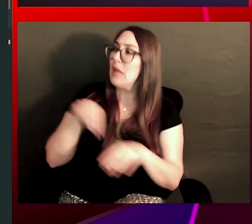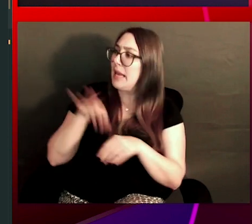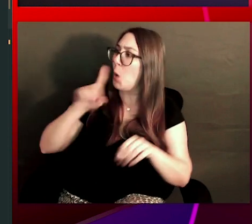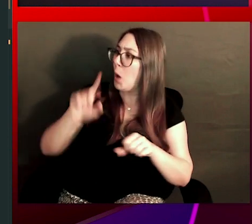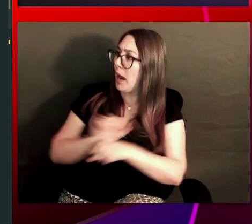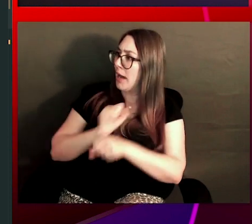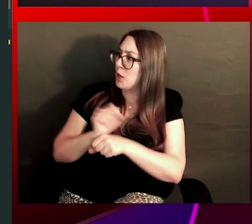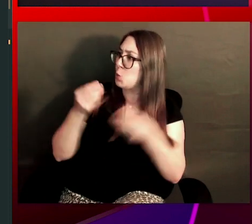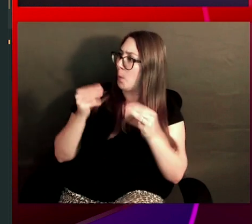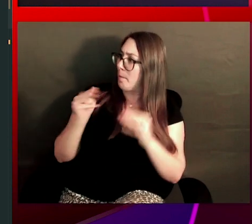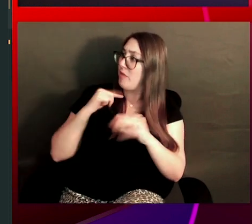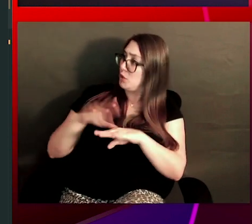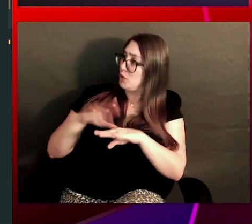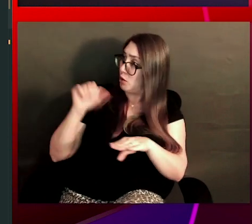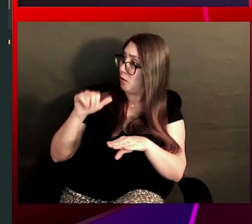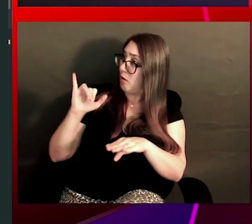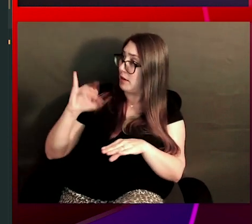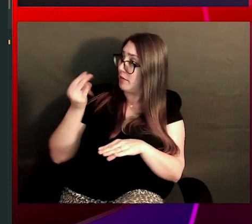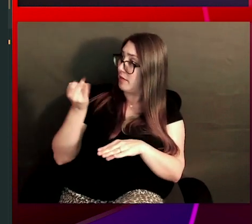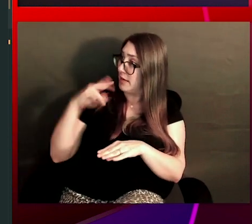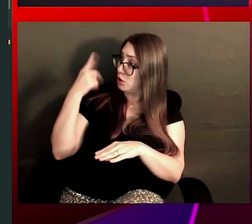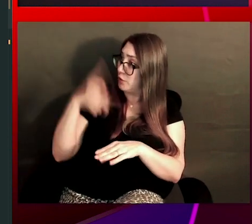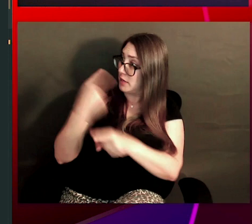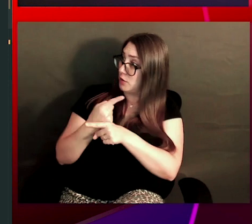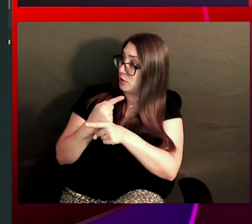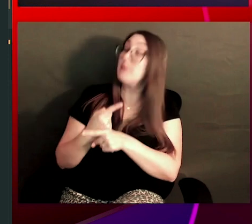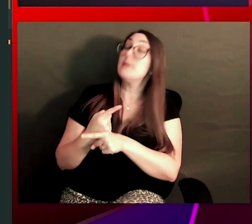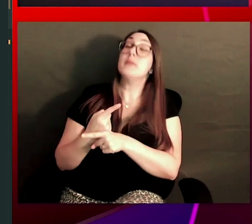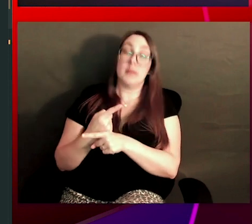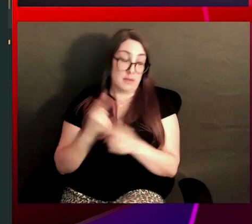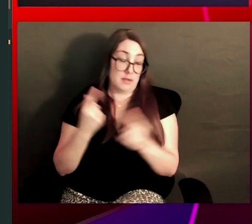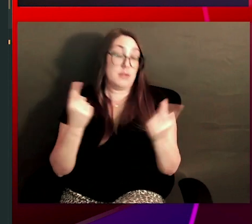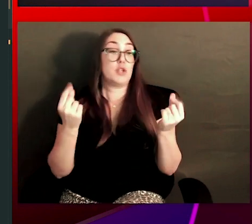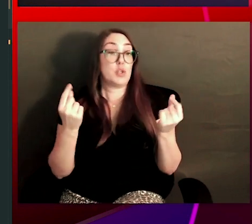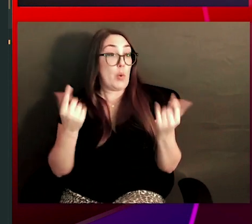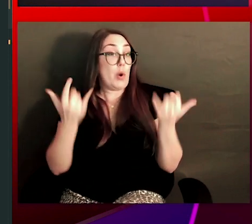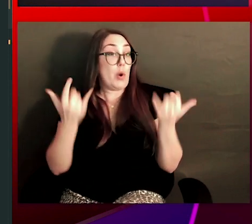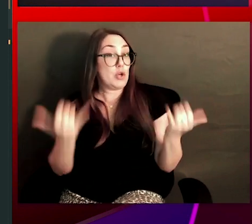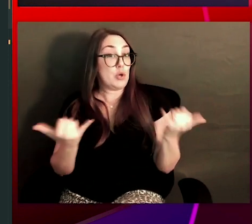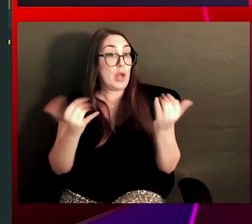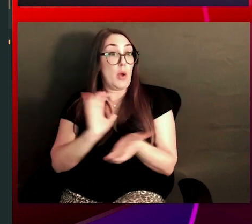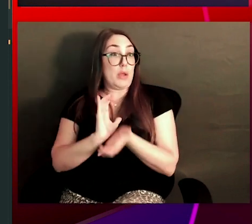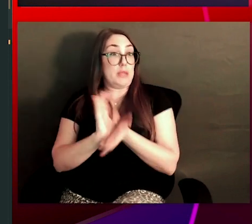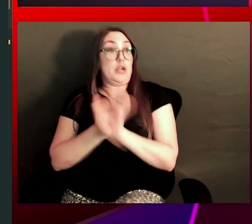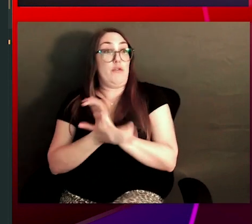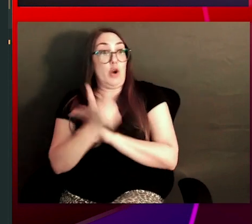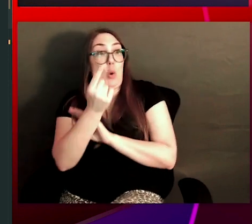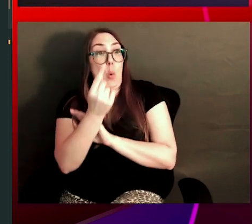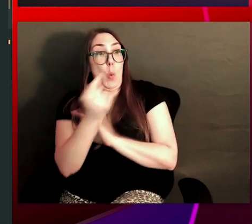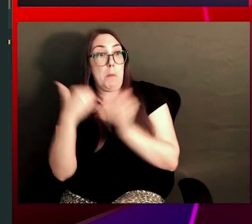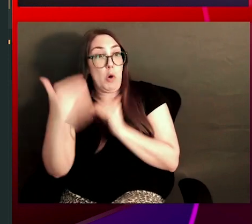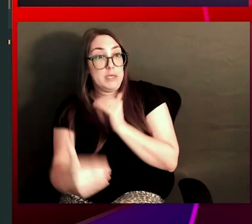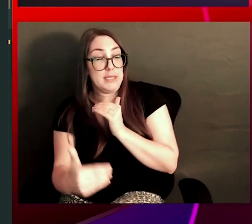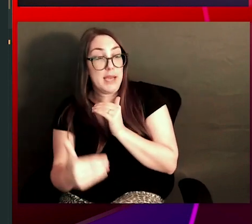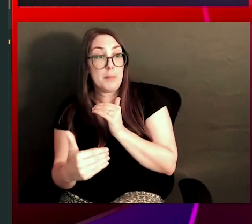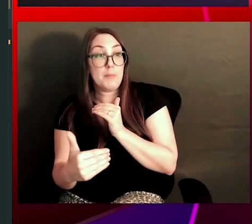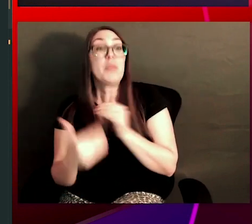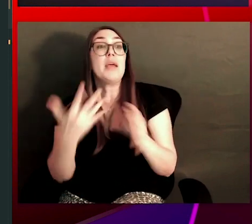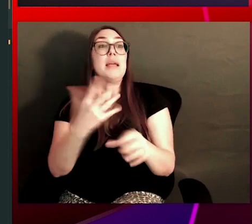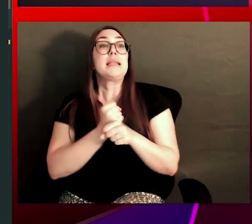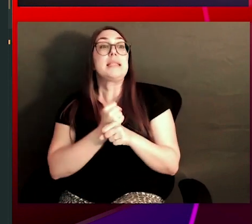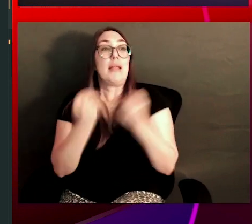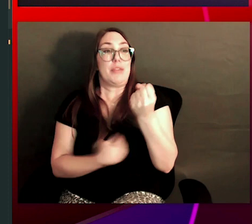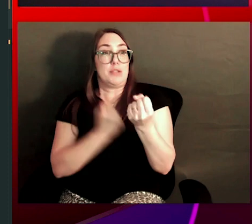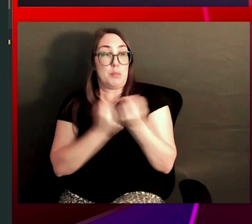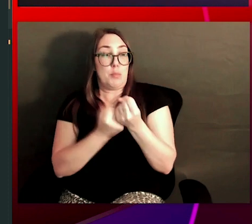the interface usually, right? So what we're going to do now is to convert this one step further to use the new dependency injection support and see what it looks like,